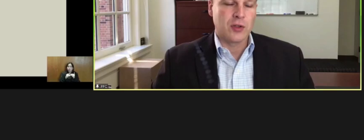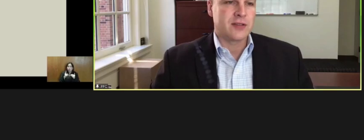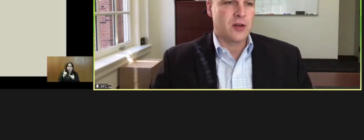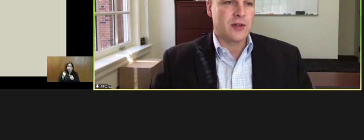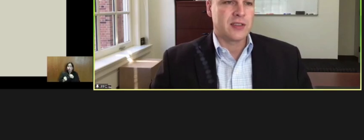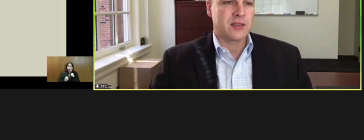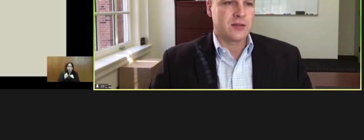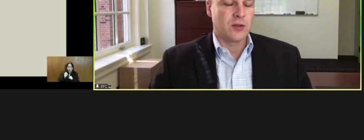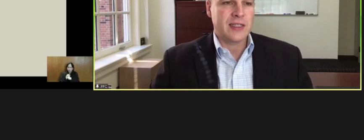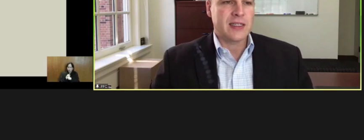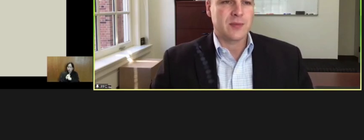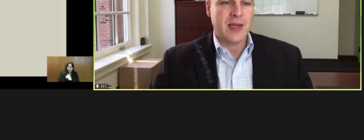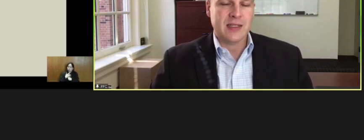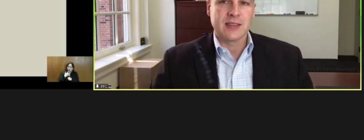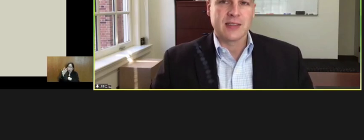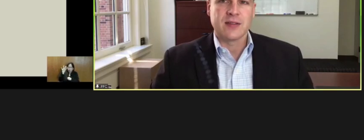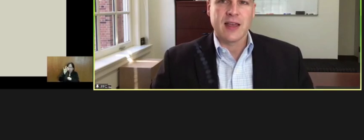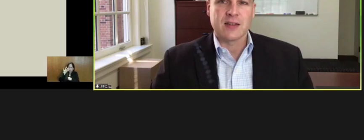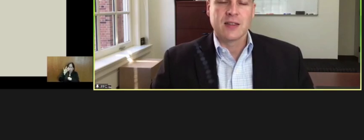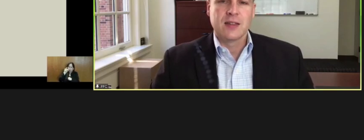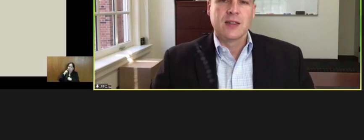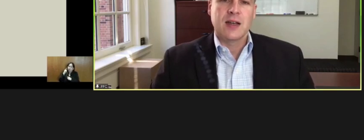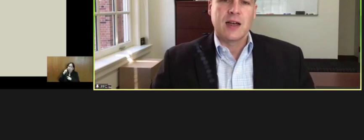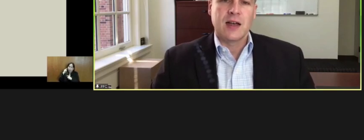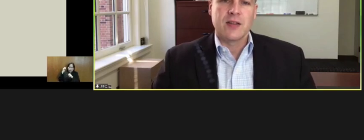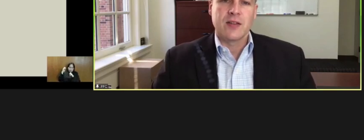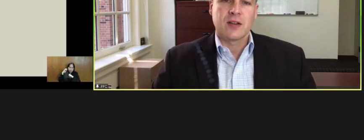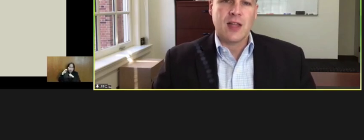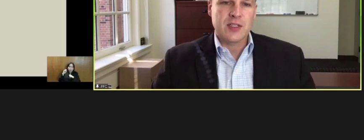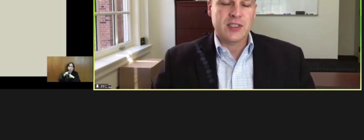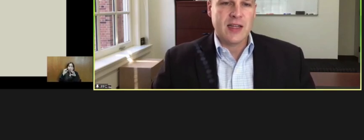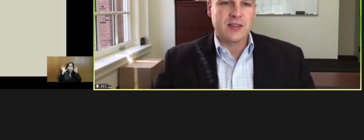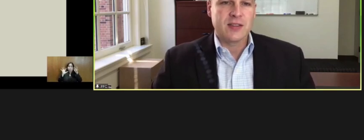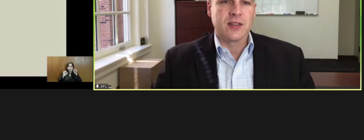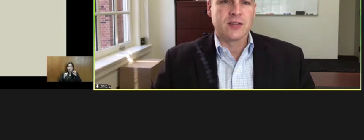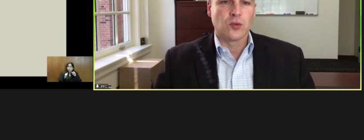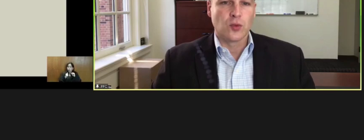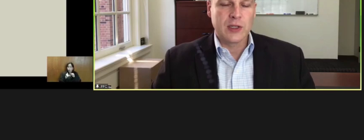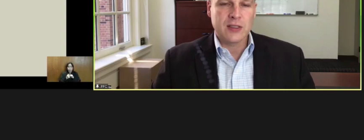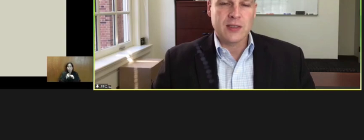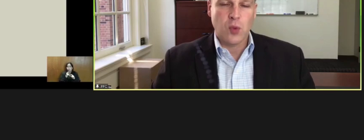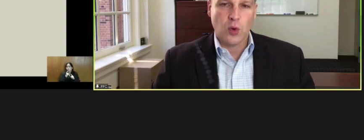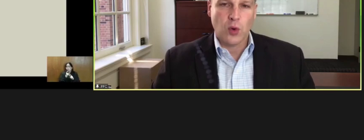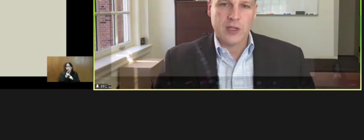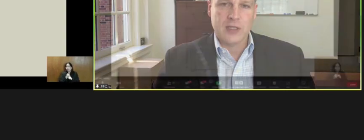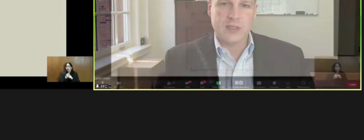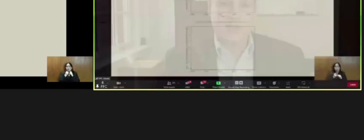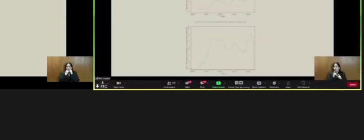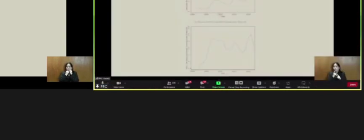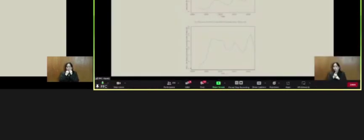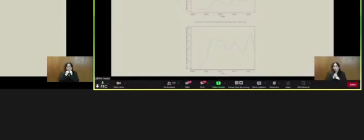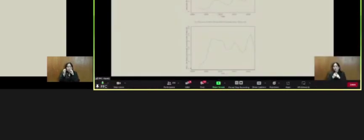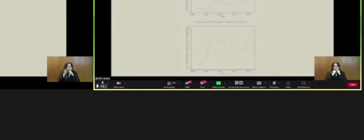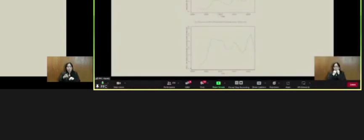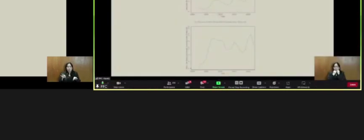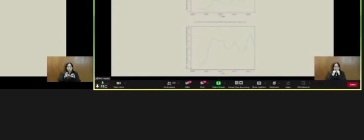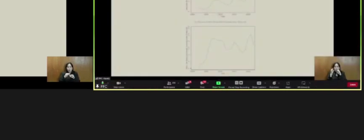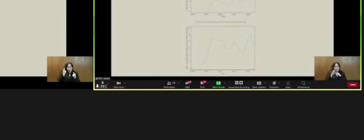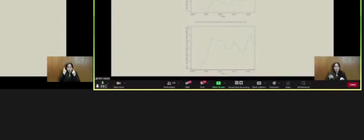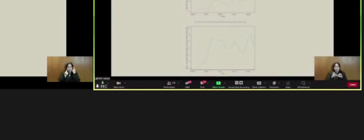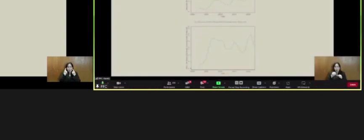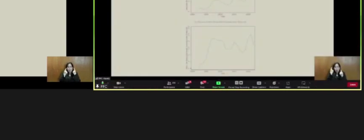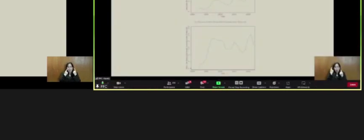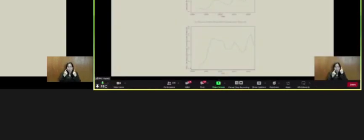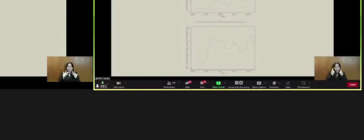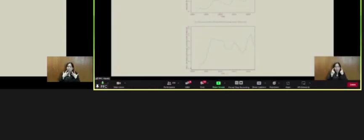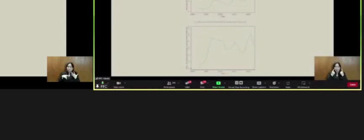it's really expected that climate change is a really important and very costly